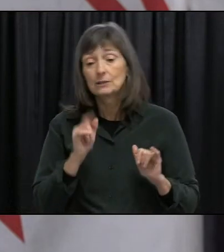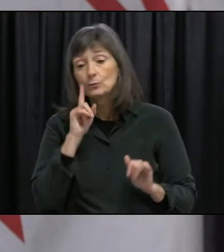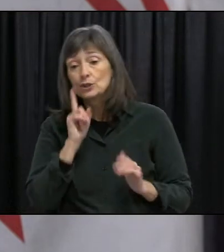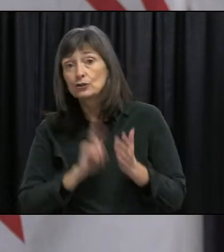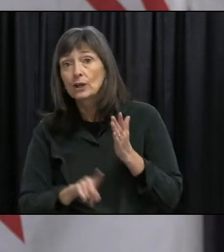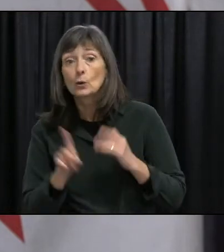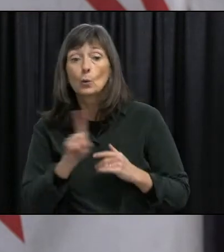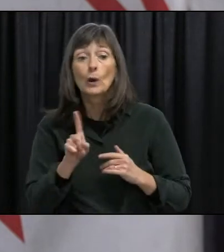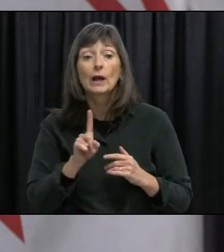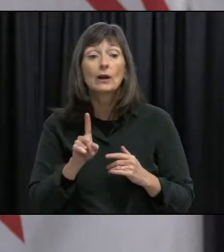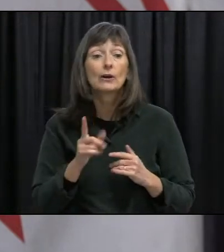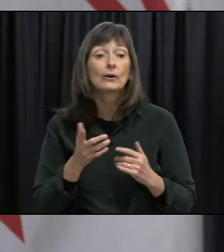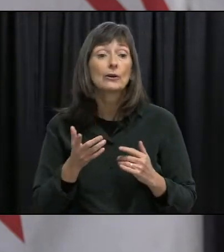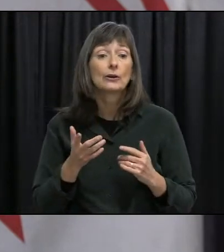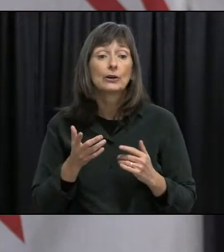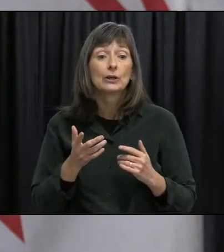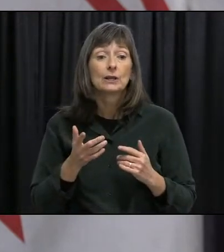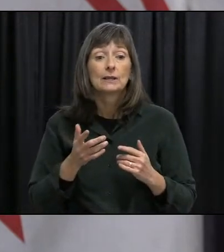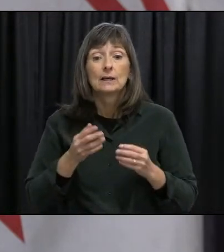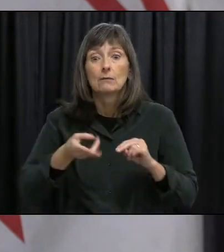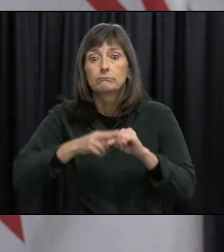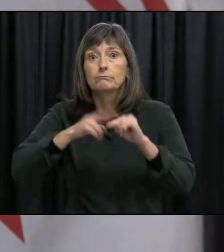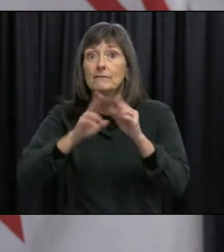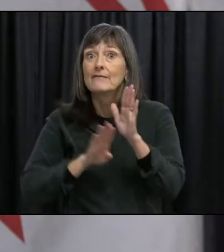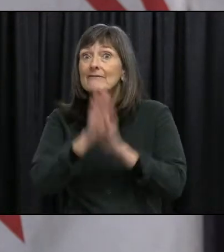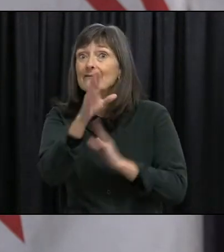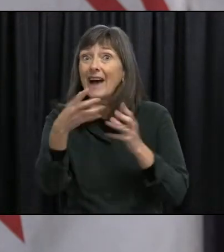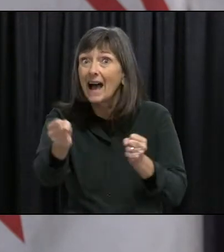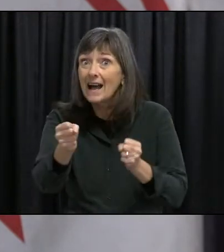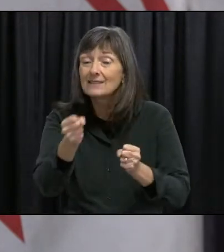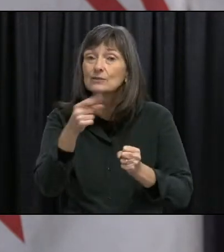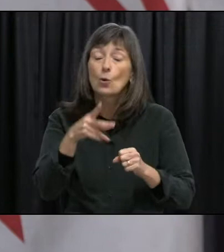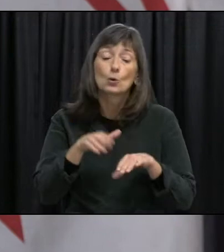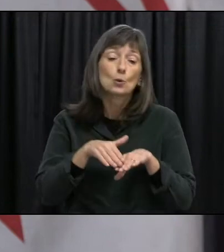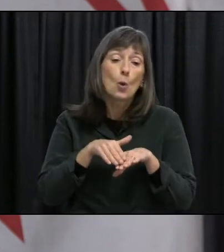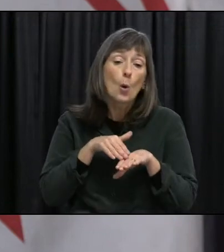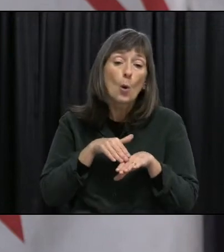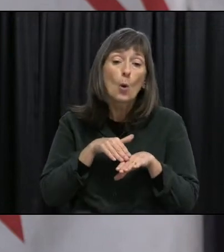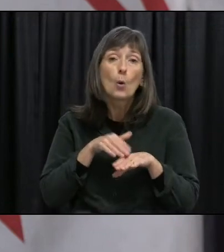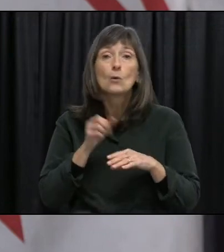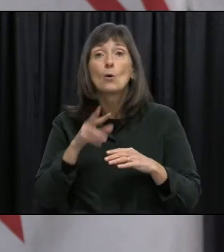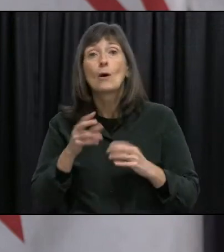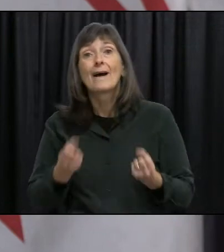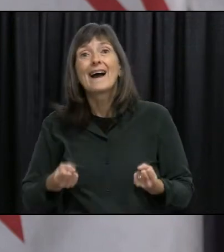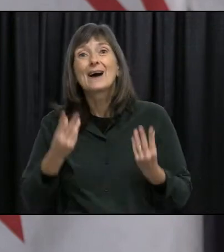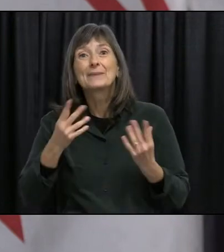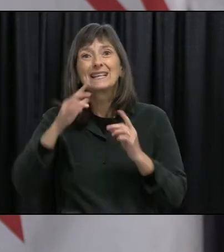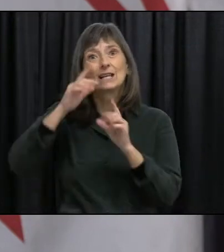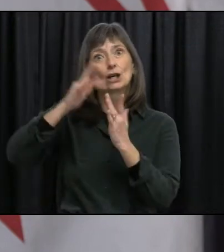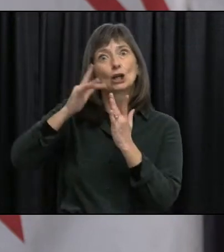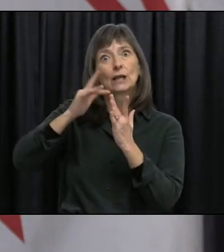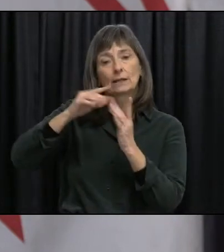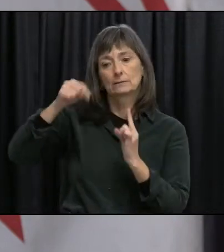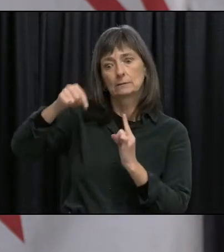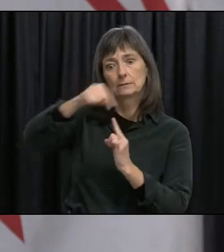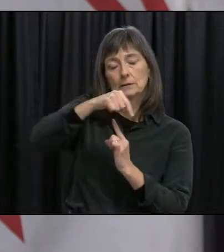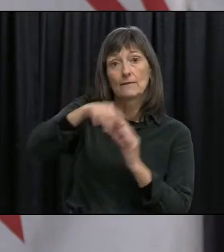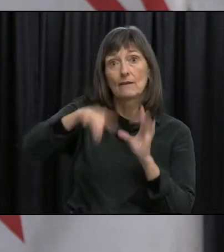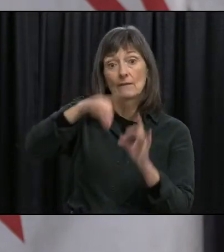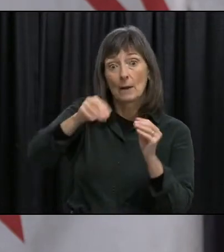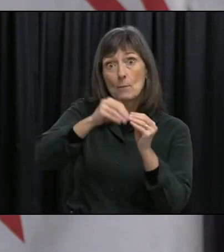at the rapidity of rise in cases, the number of contacts that people have in cases,